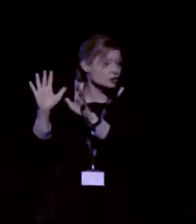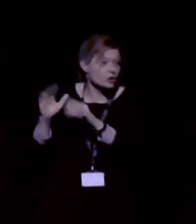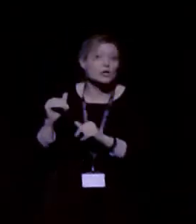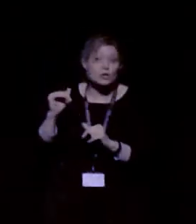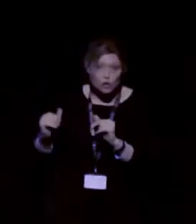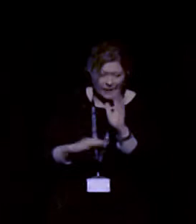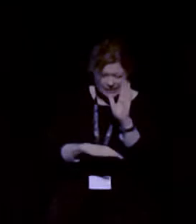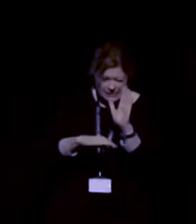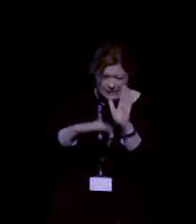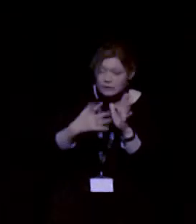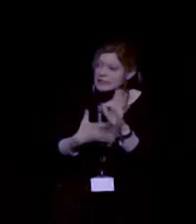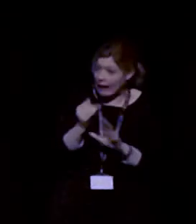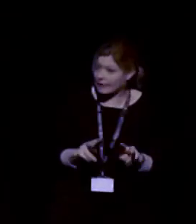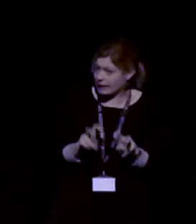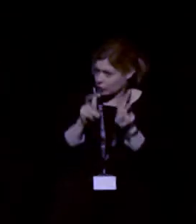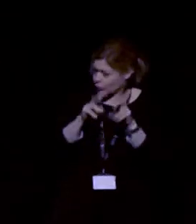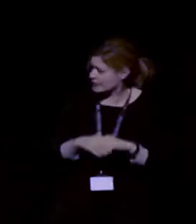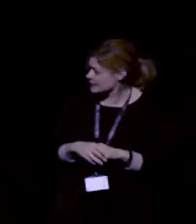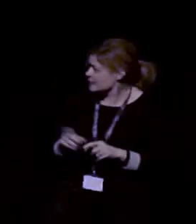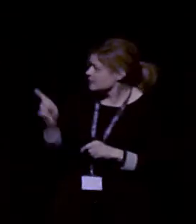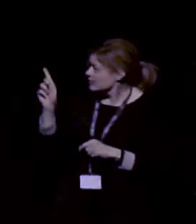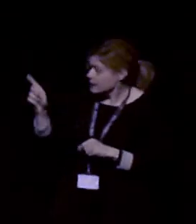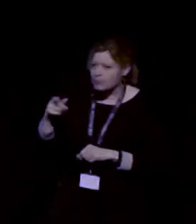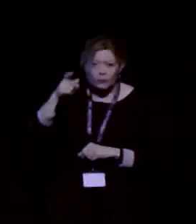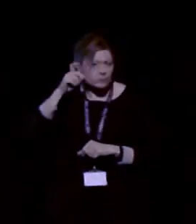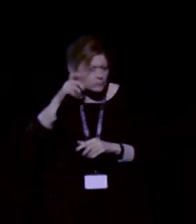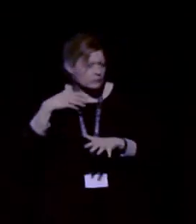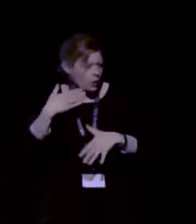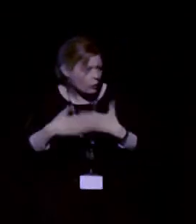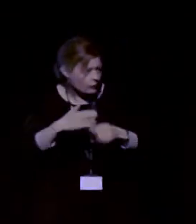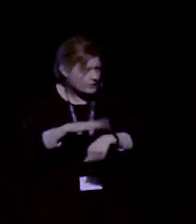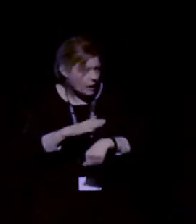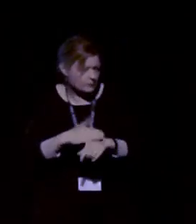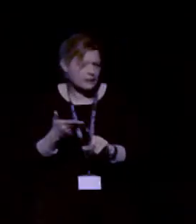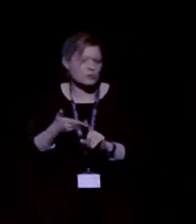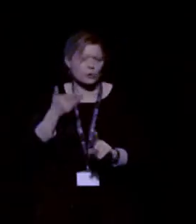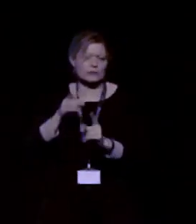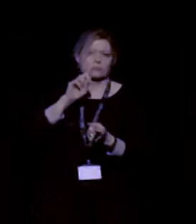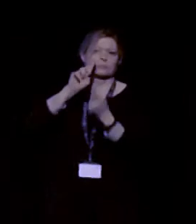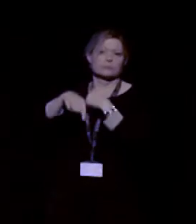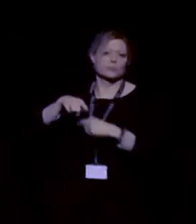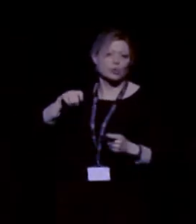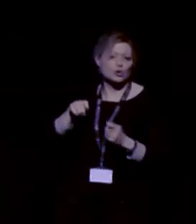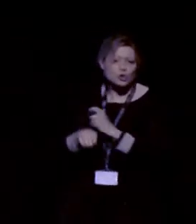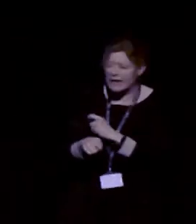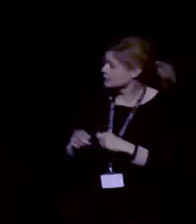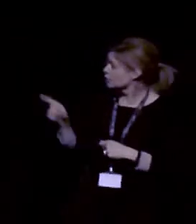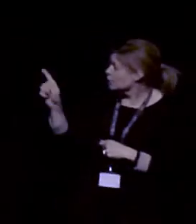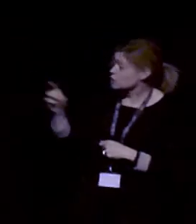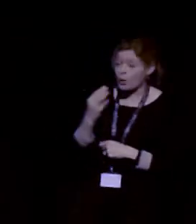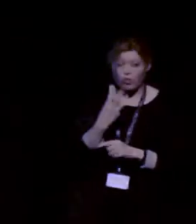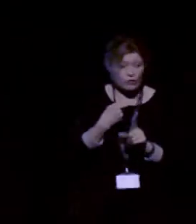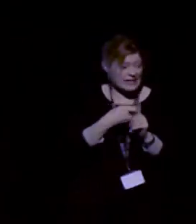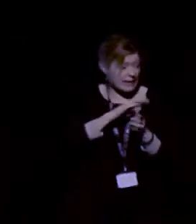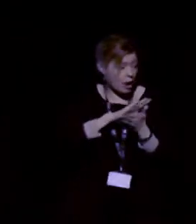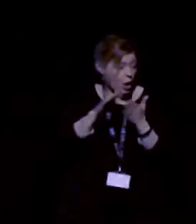those categories, and they found that it changed. And this is how it changed for a sound at 3 kilohertz